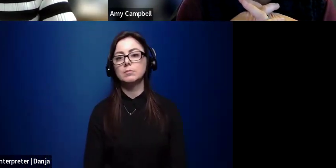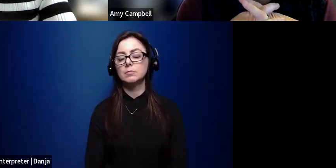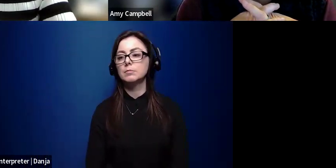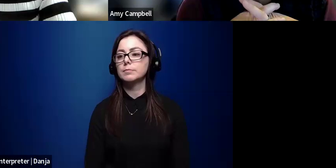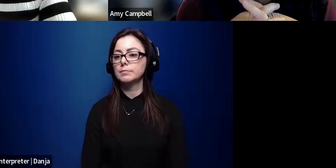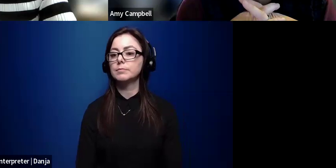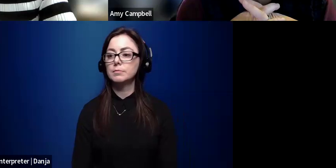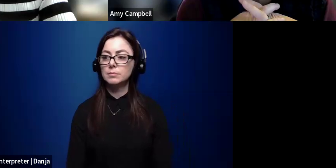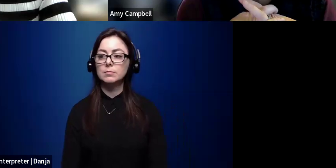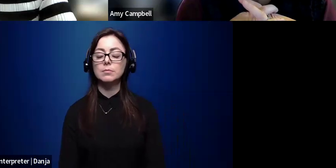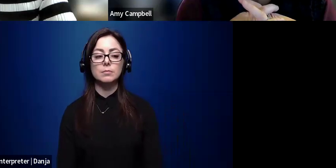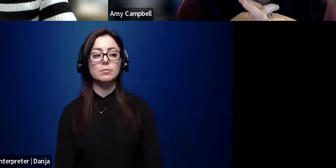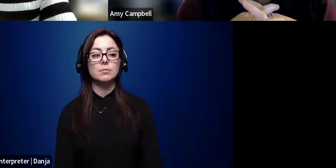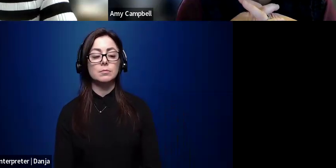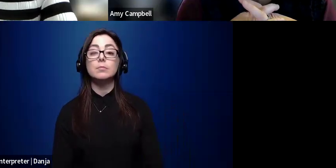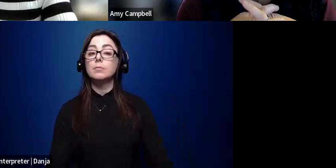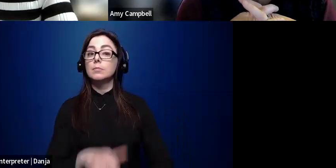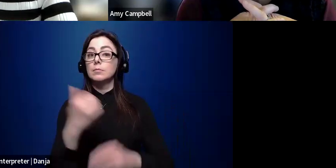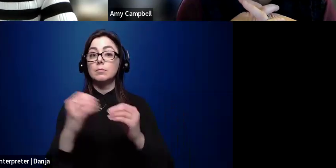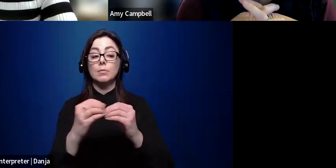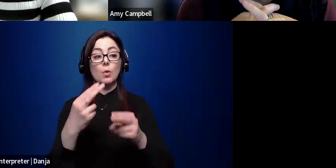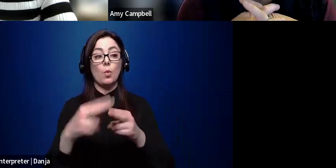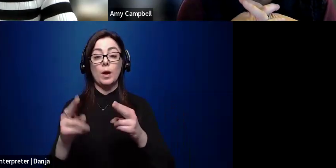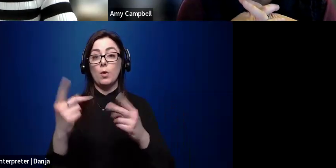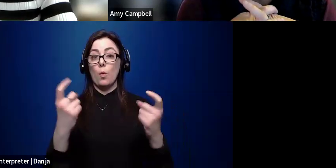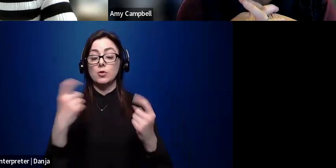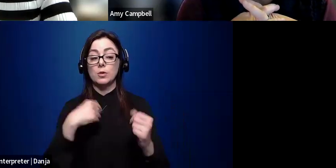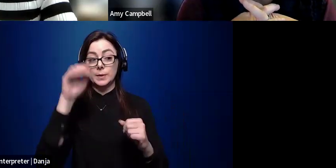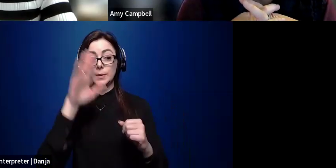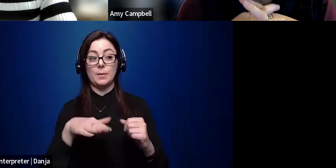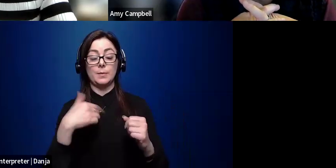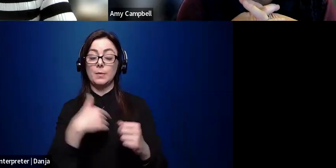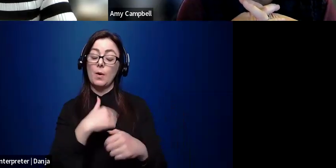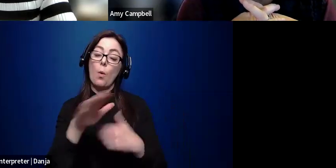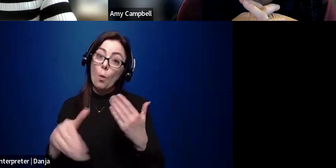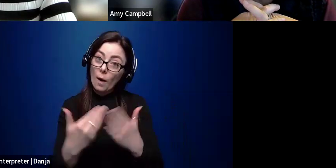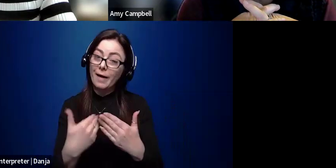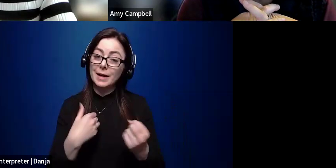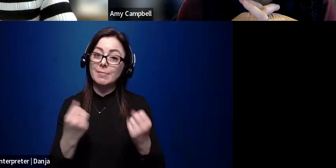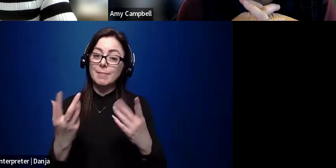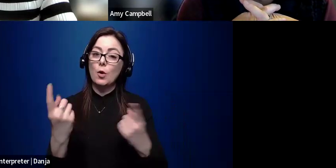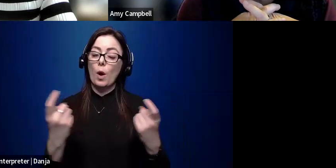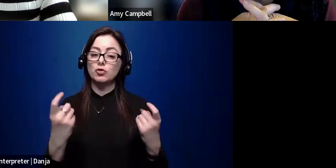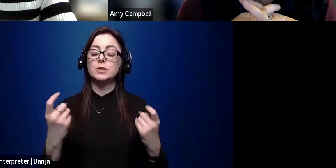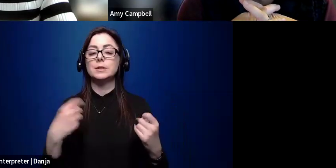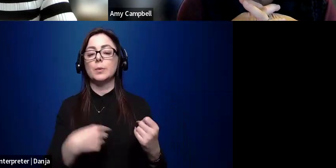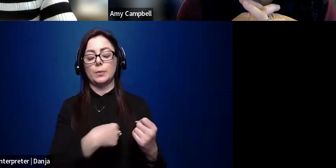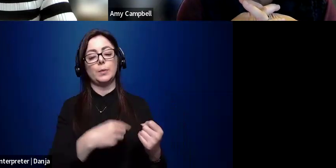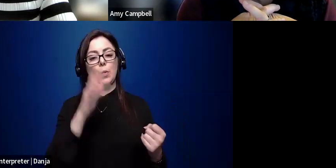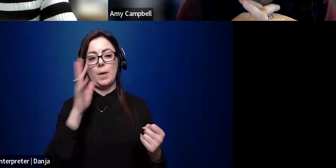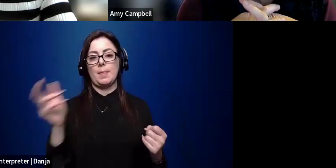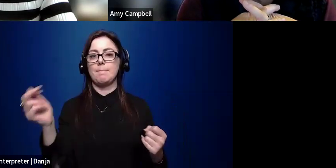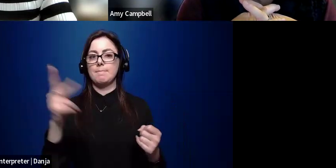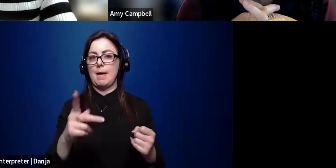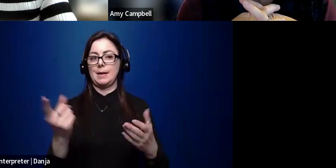All right. Other questions, quick questions people have? I know we probably all have questions. We will be back